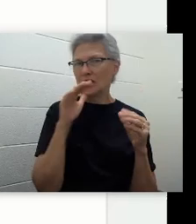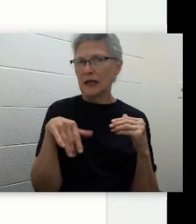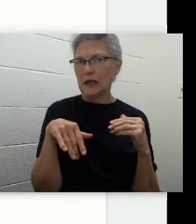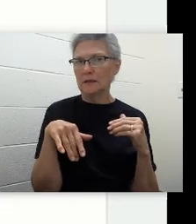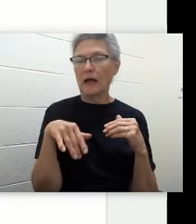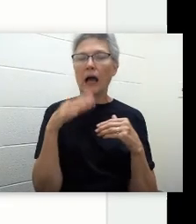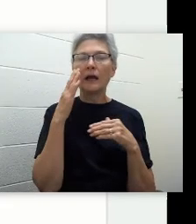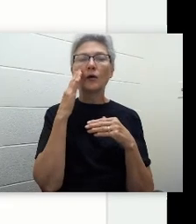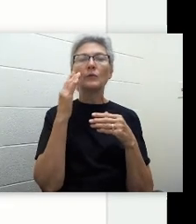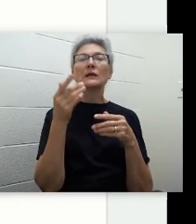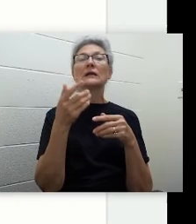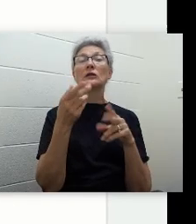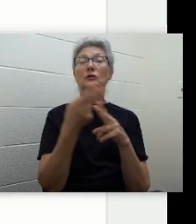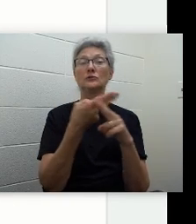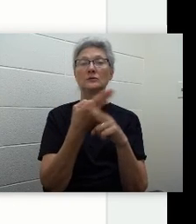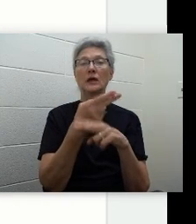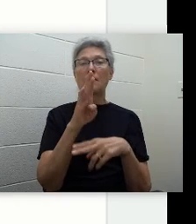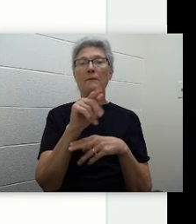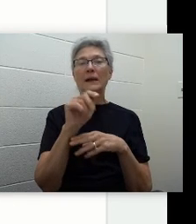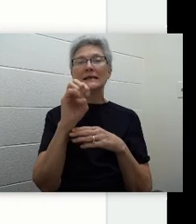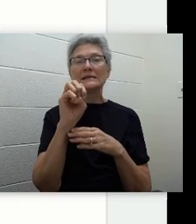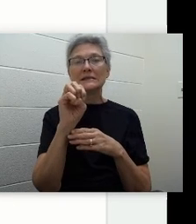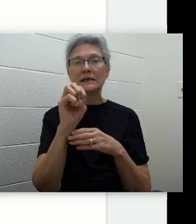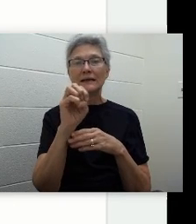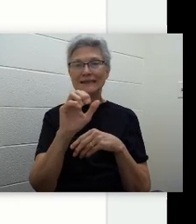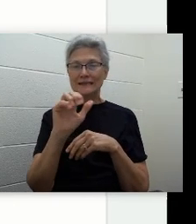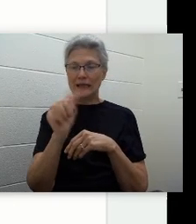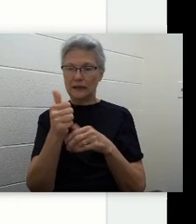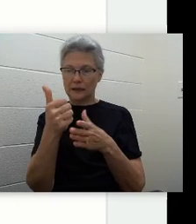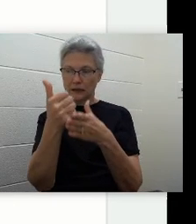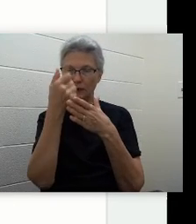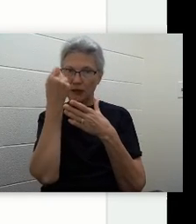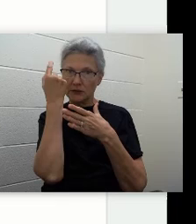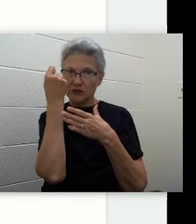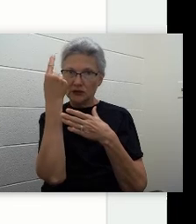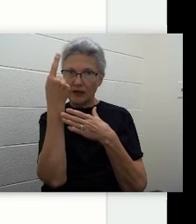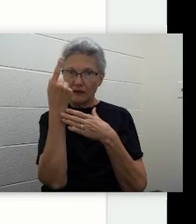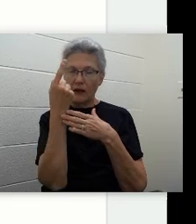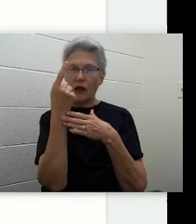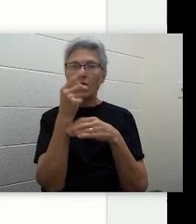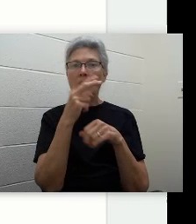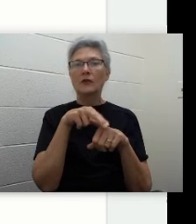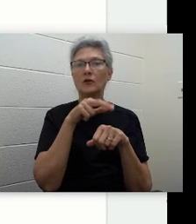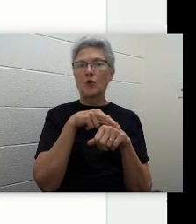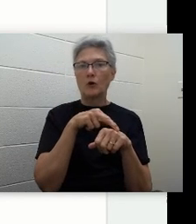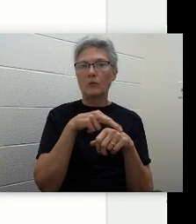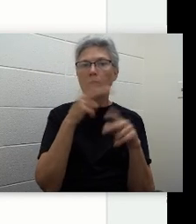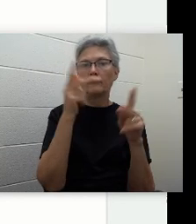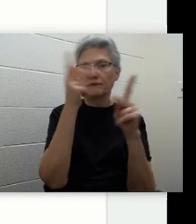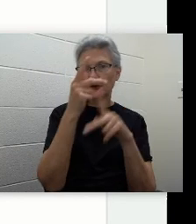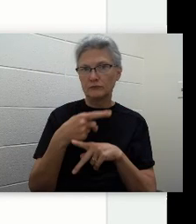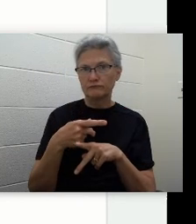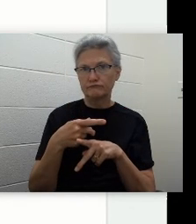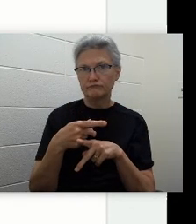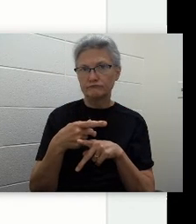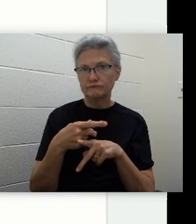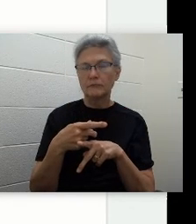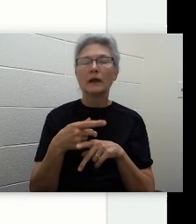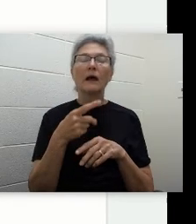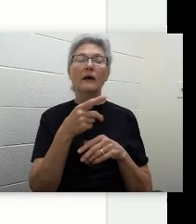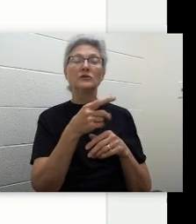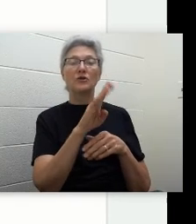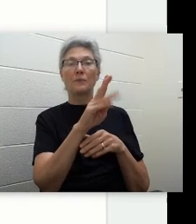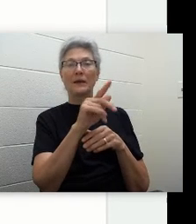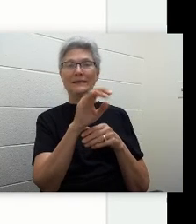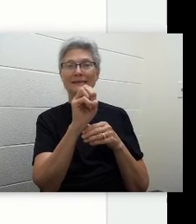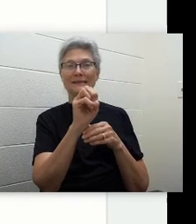we also can use our base 10 in order to help us understand the standard algorithm. So I'm going to first start with base 10 blocks. So